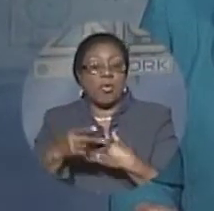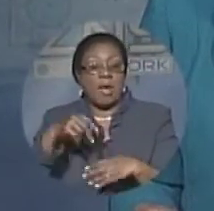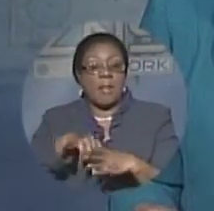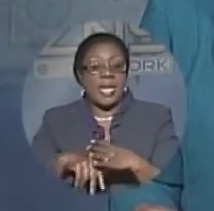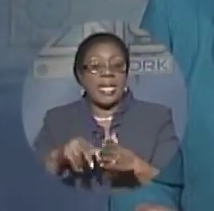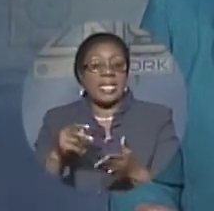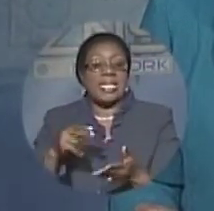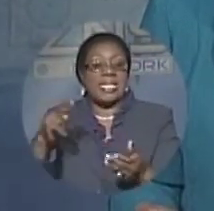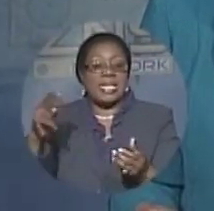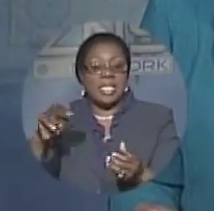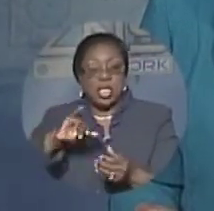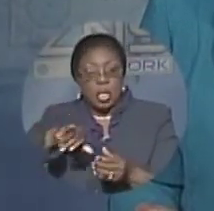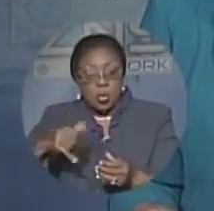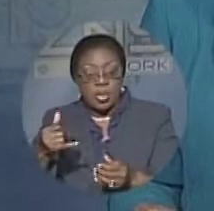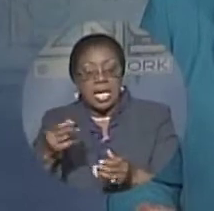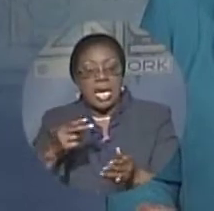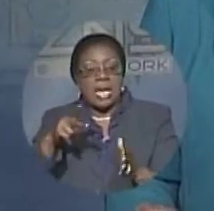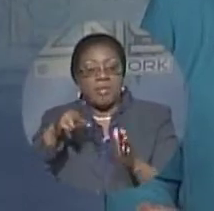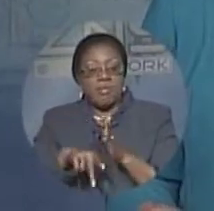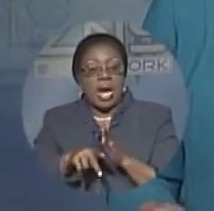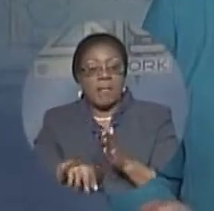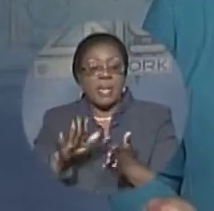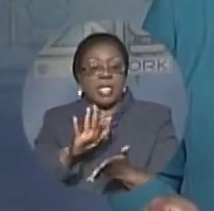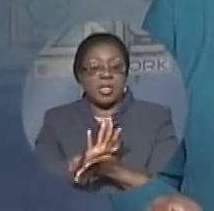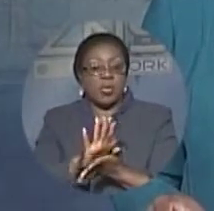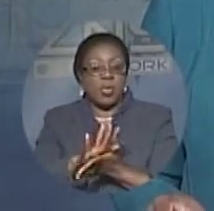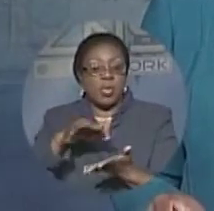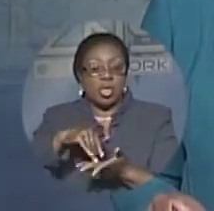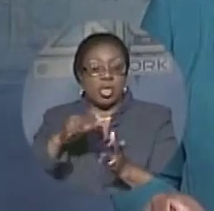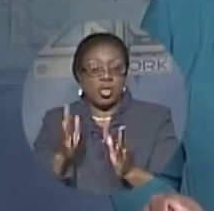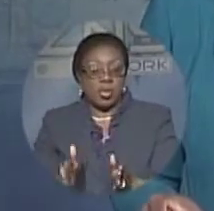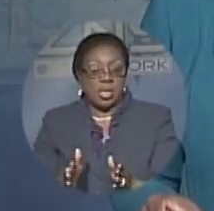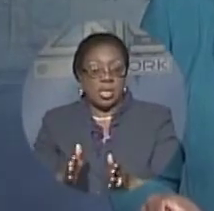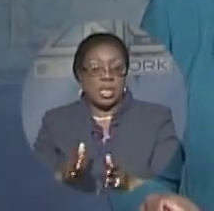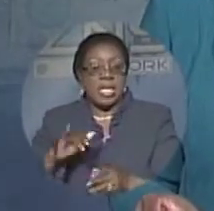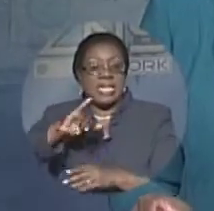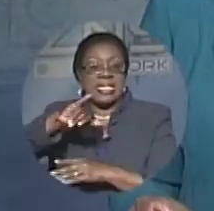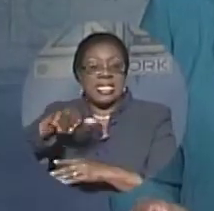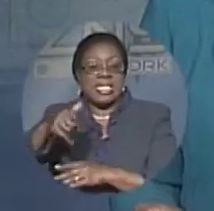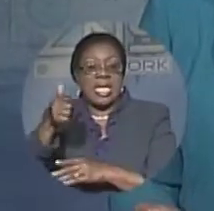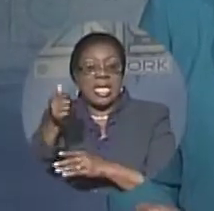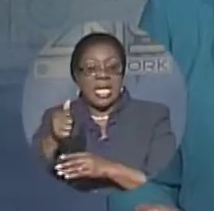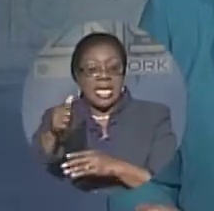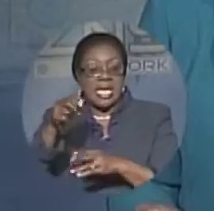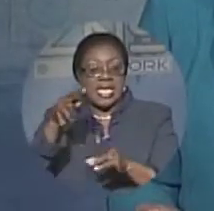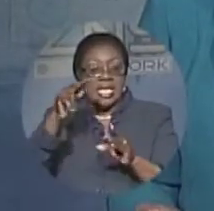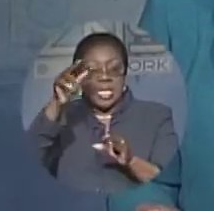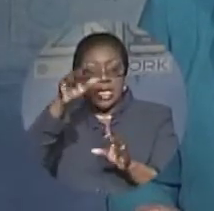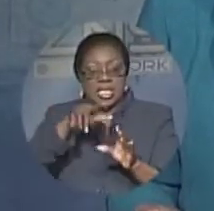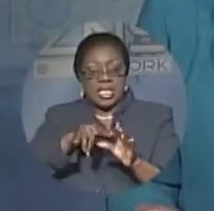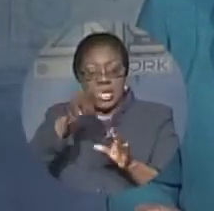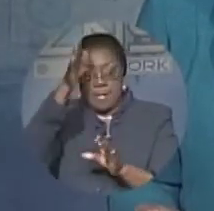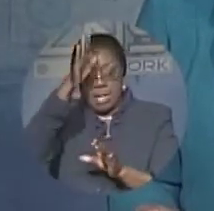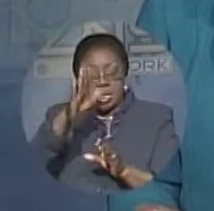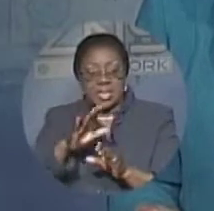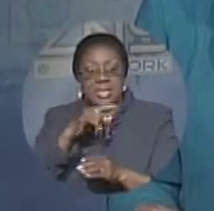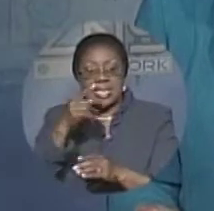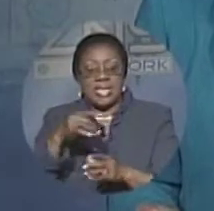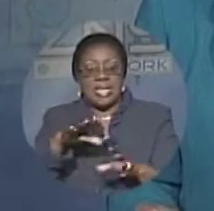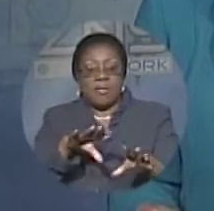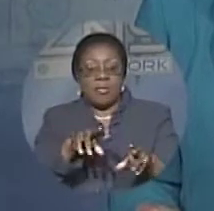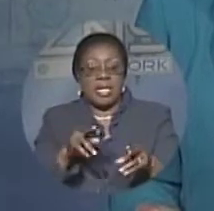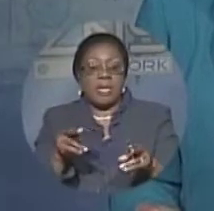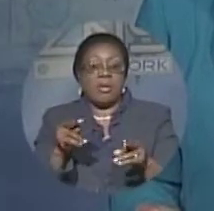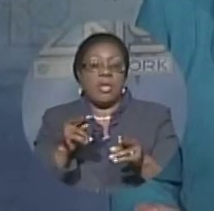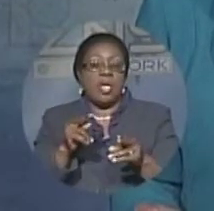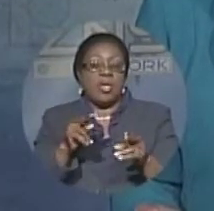junior high and primary school students. JA Chairman Raymond Winder says having reached more than 40,000 students over its